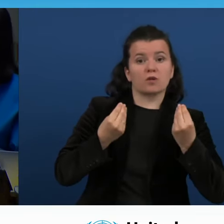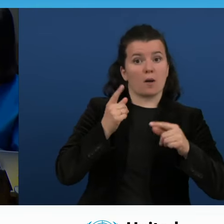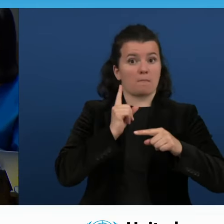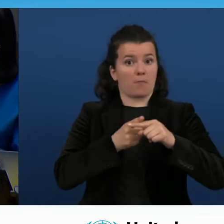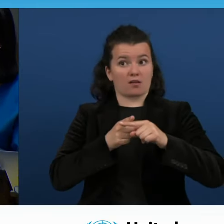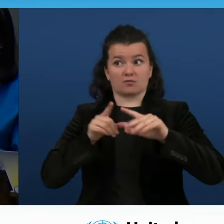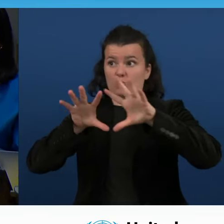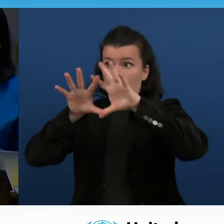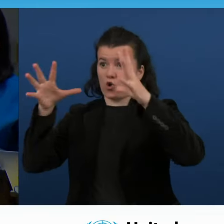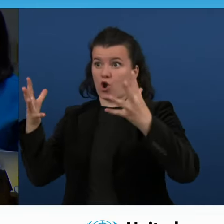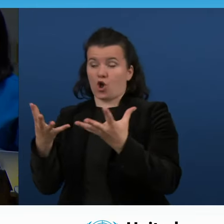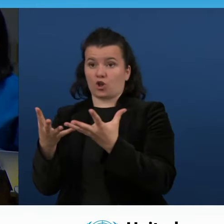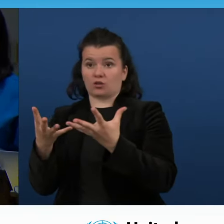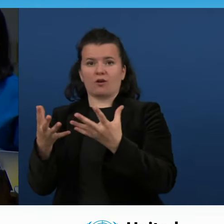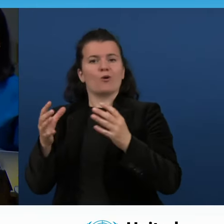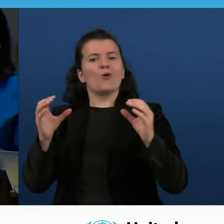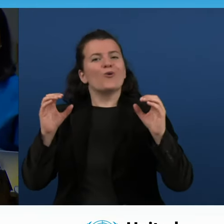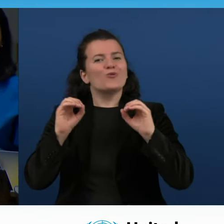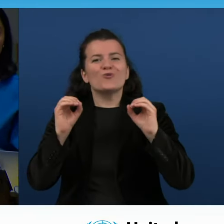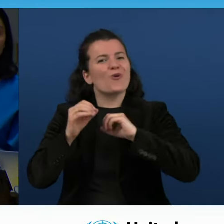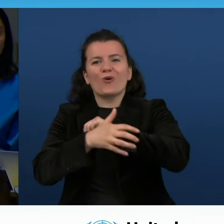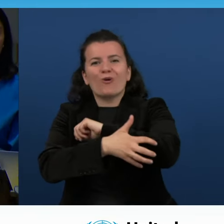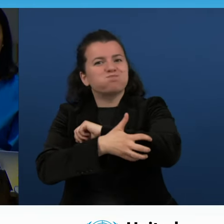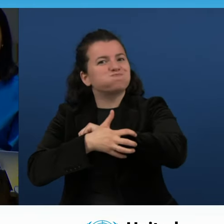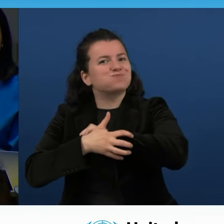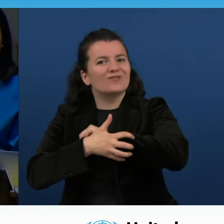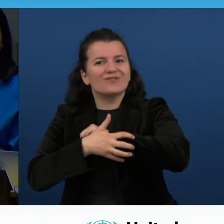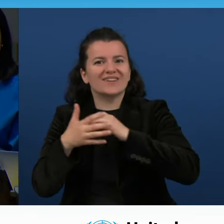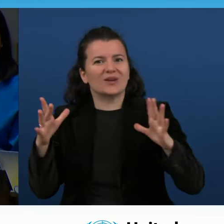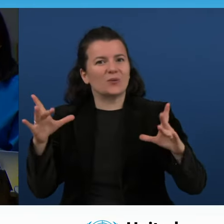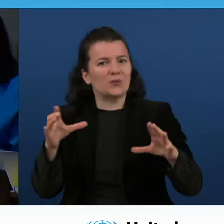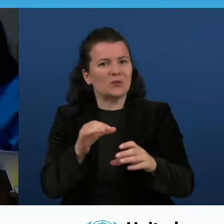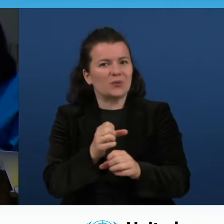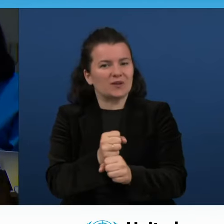to warmly welcome our distinguished speakers.